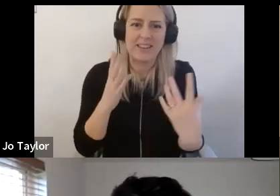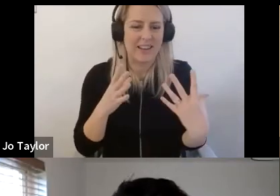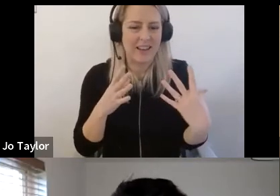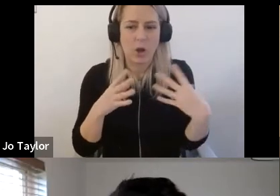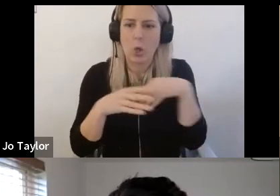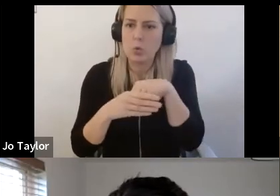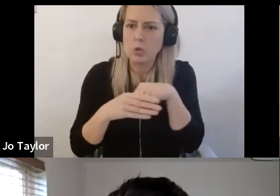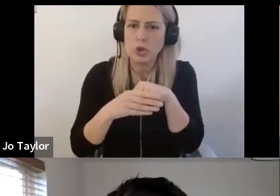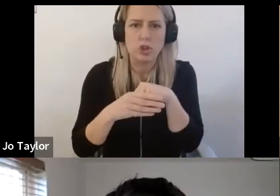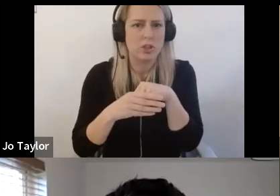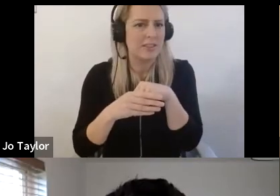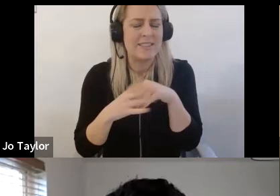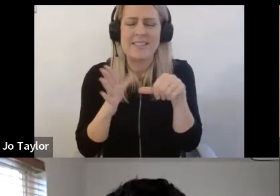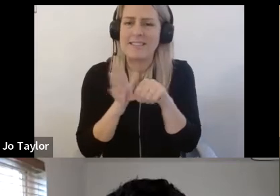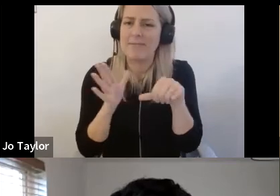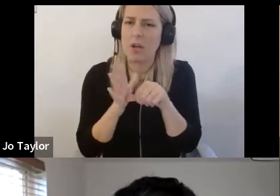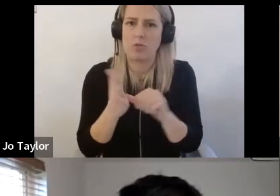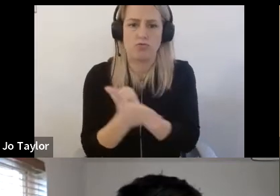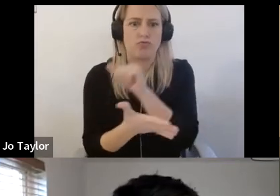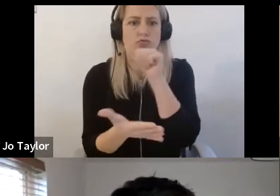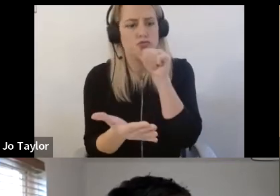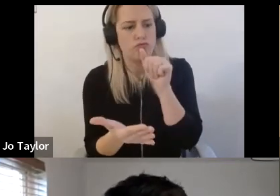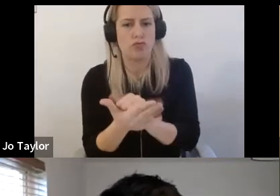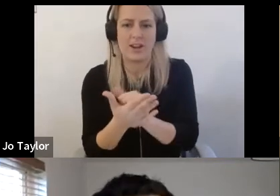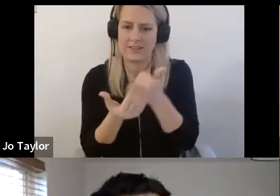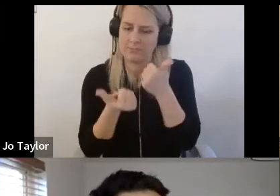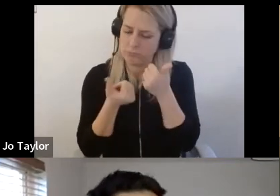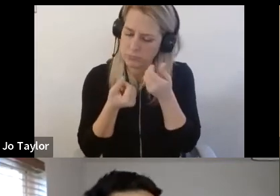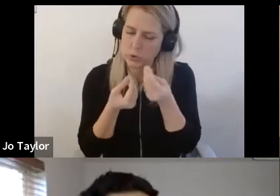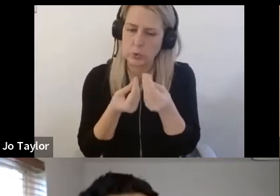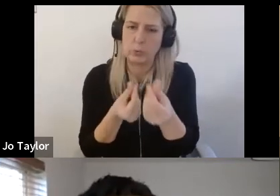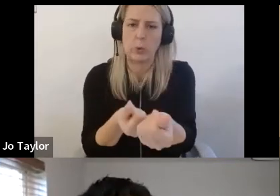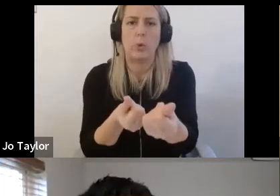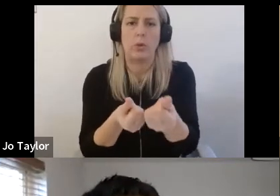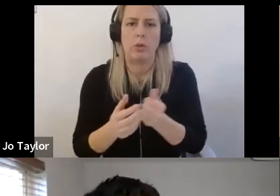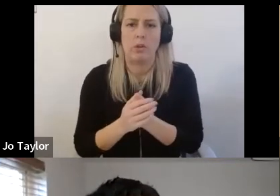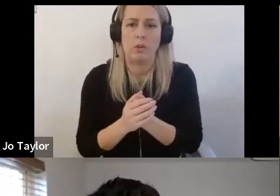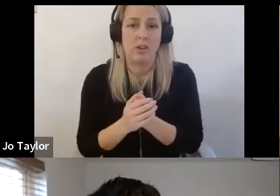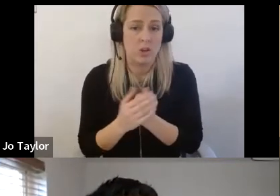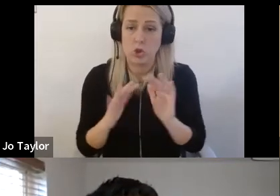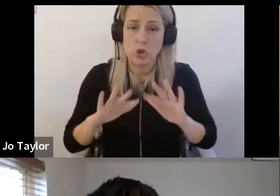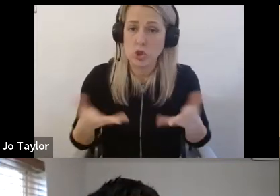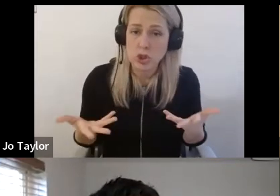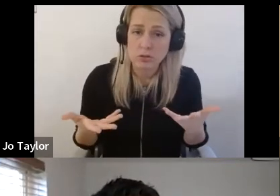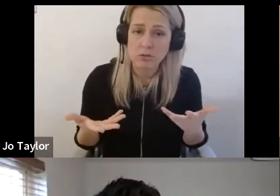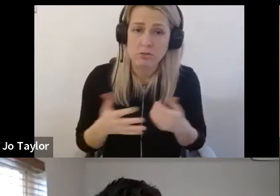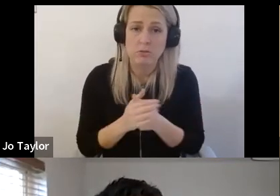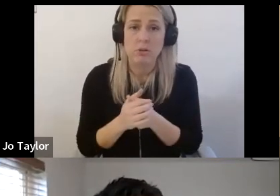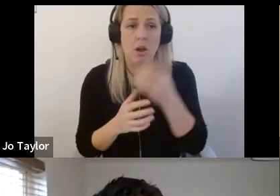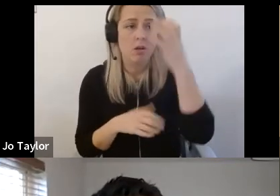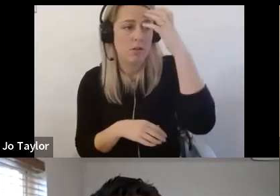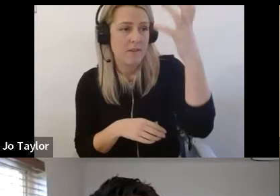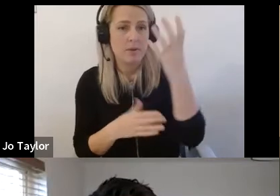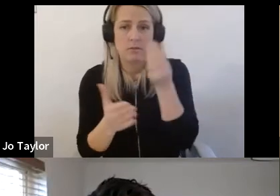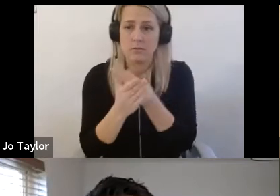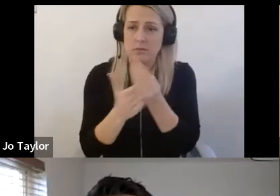very difficult to get right, even though it shouldn't be. The way that governments and finance systems are set up around the world